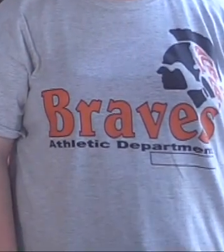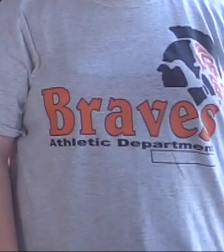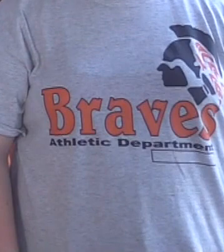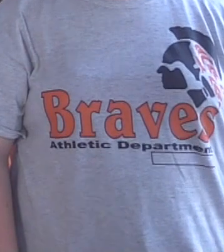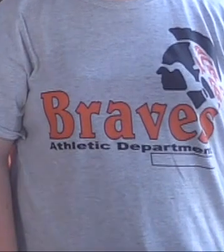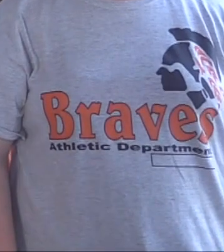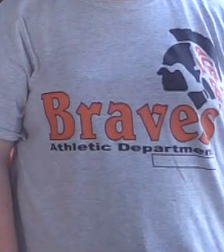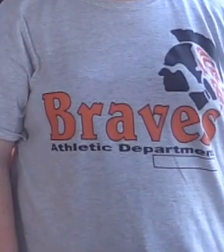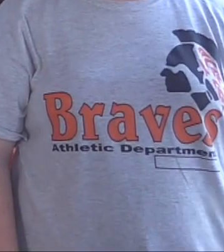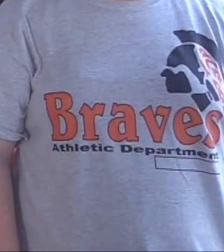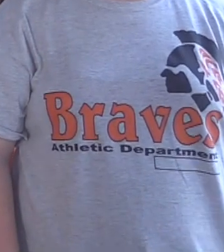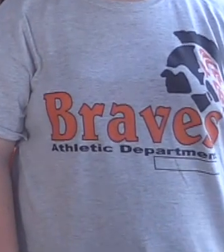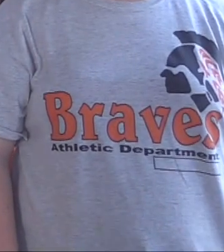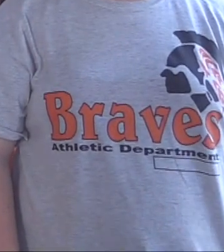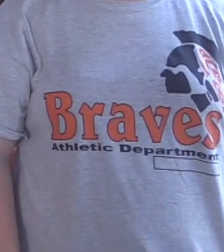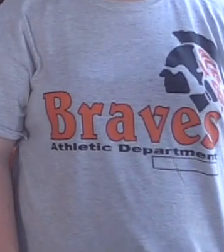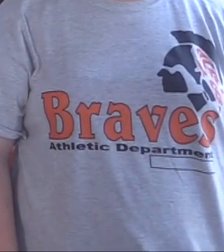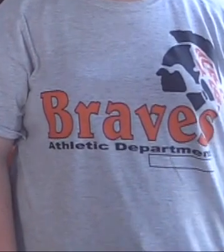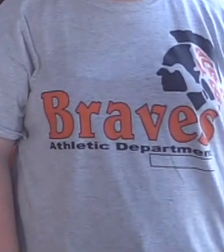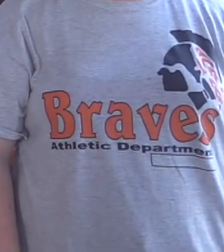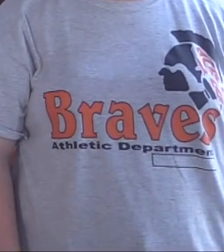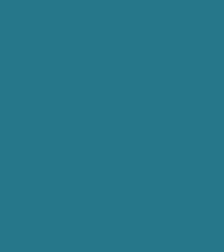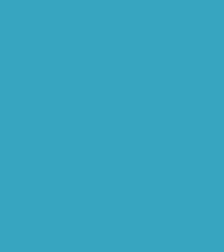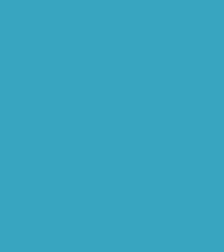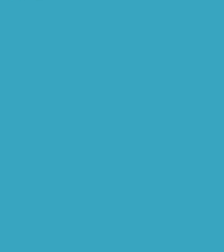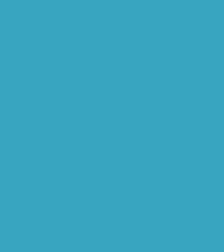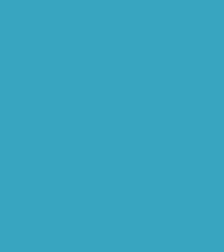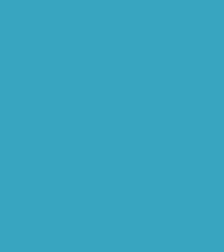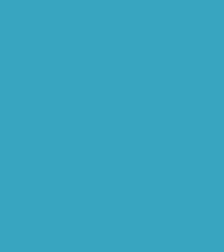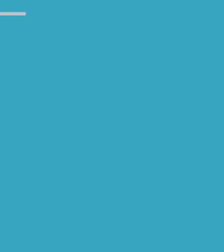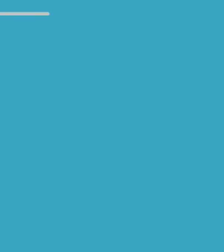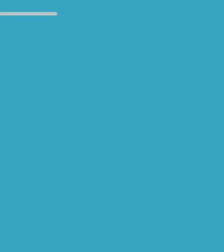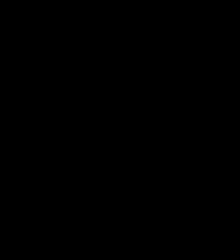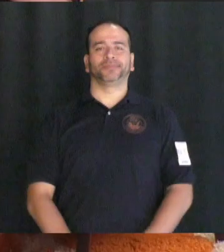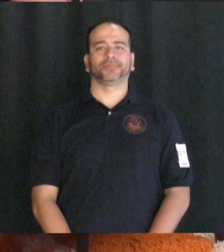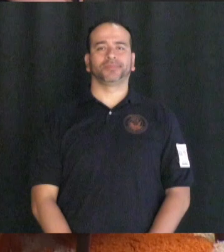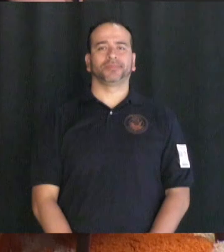mater. Hail, orange and white.